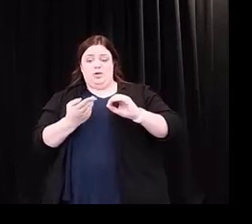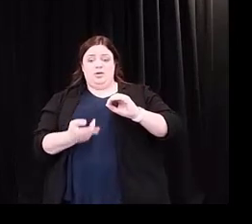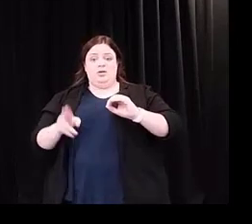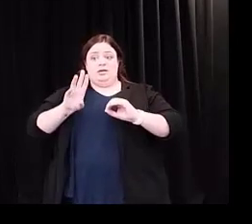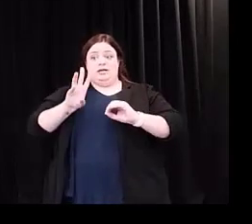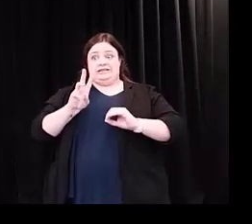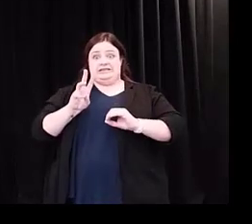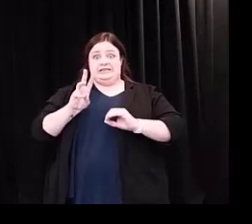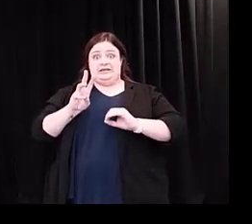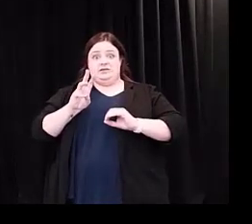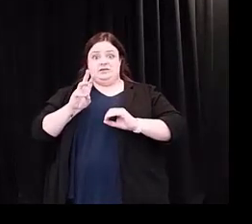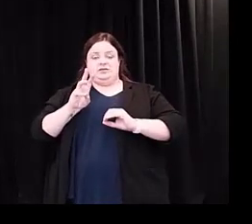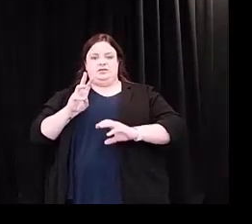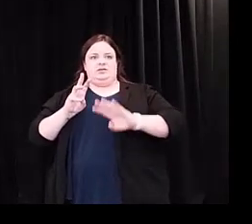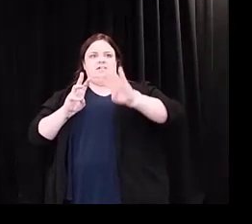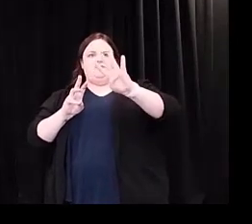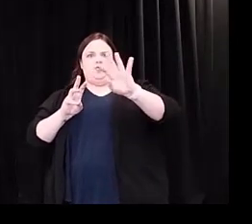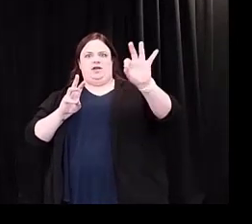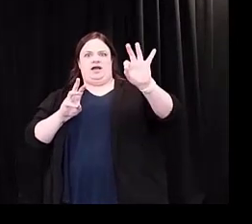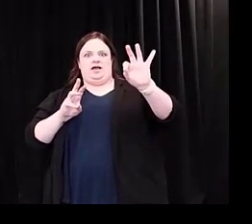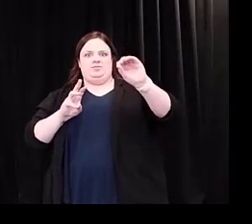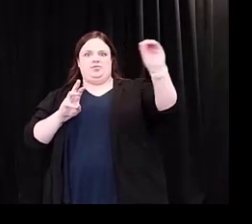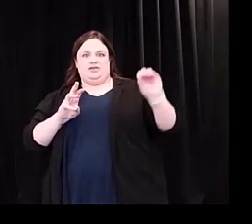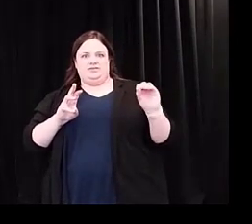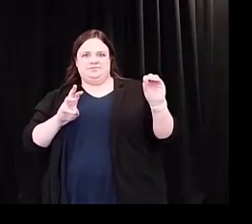to 16% to 49%.